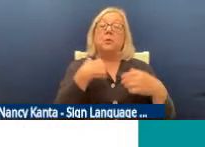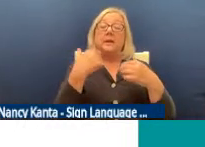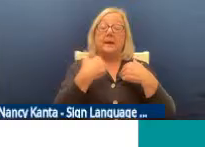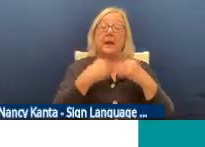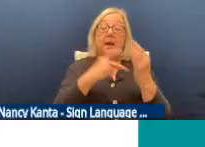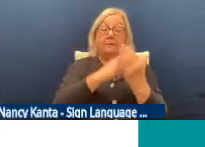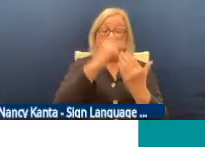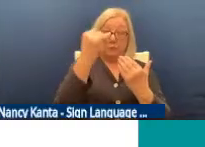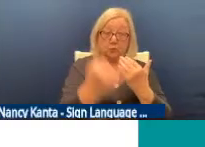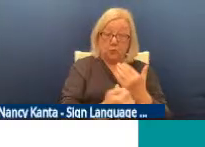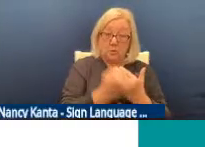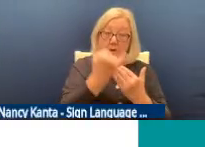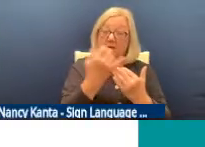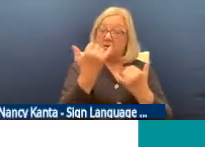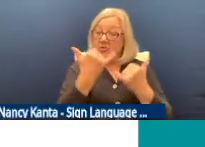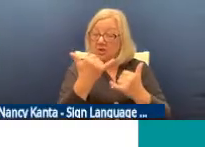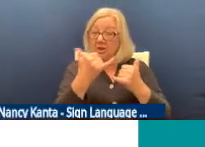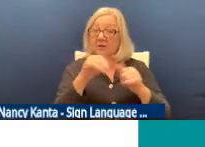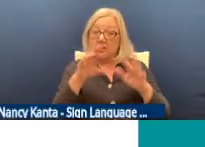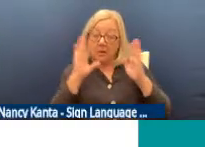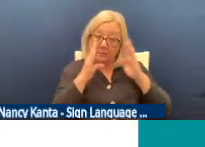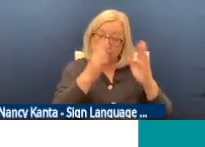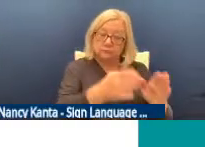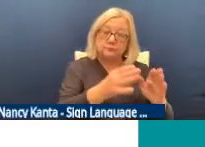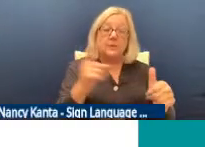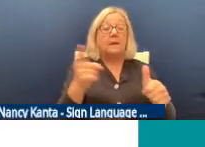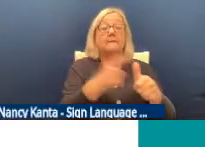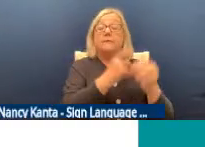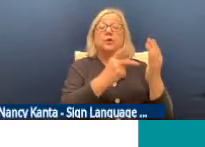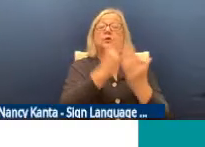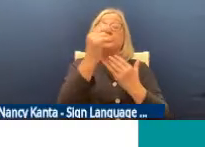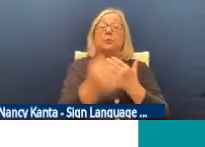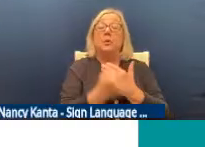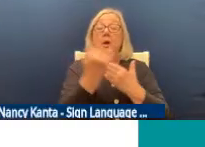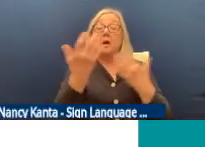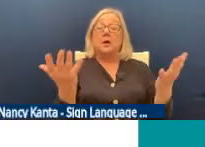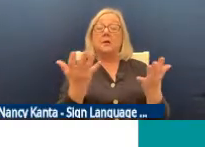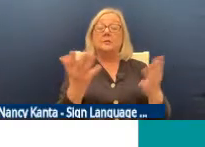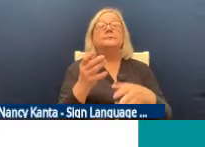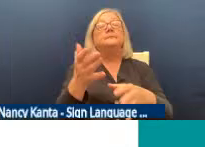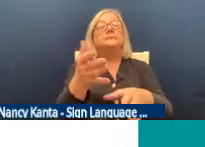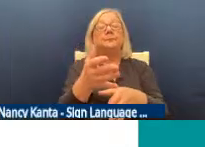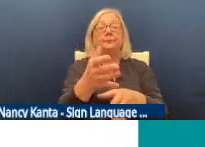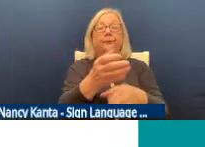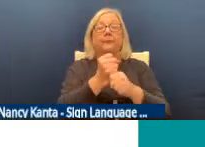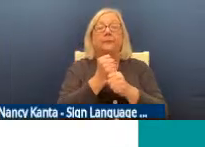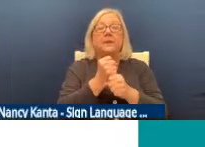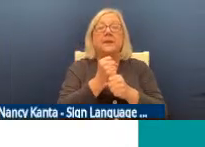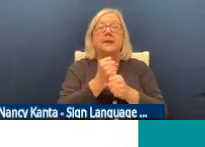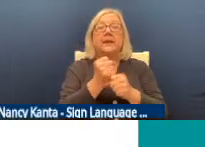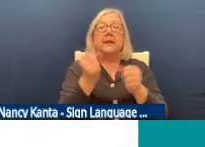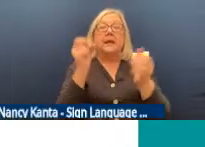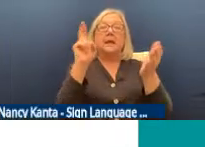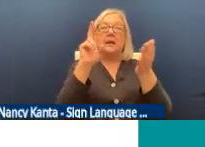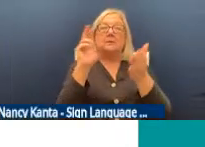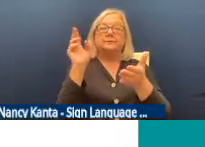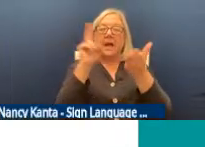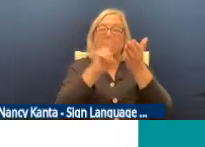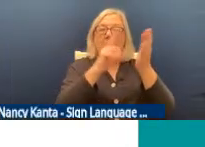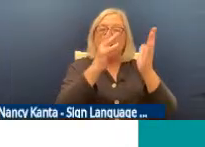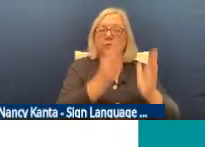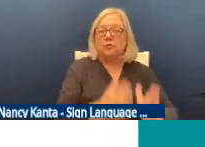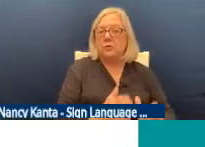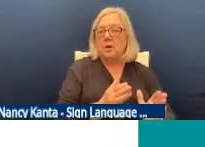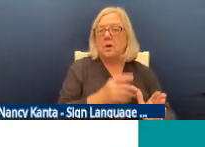are looking at. The first major project will be getting a contractor, a